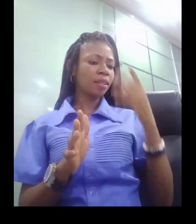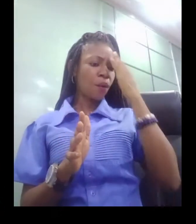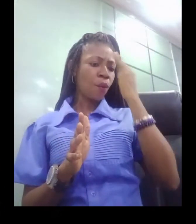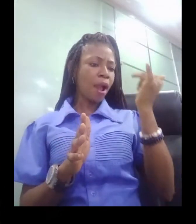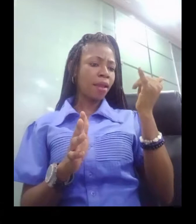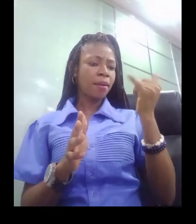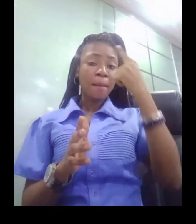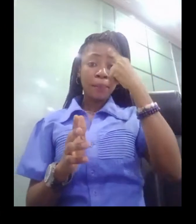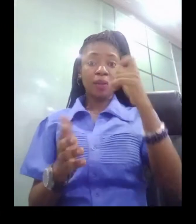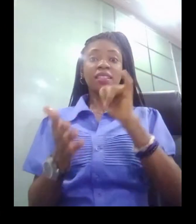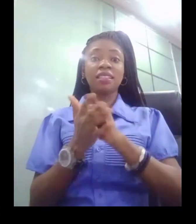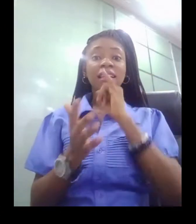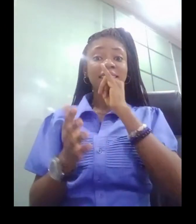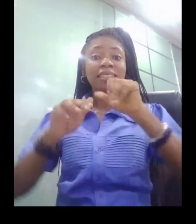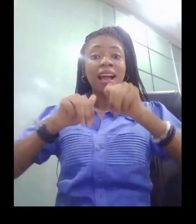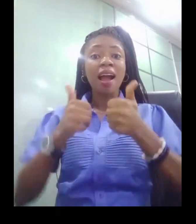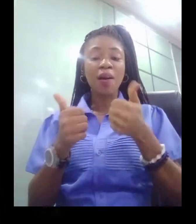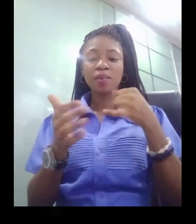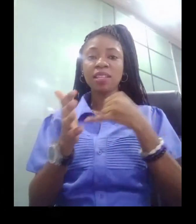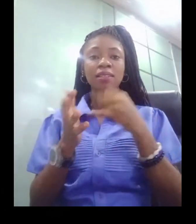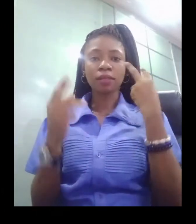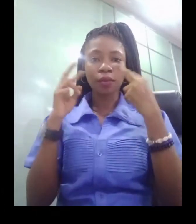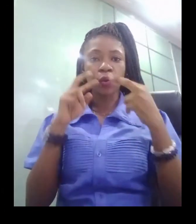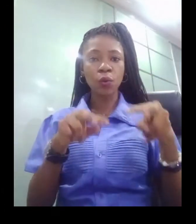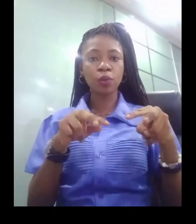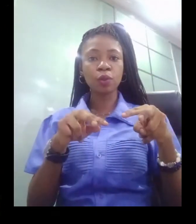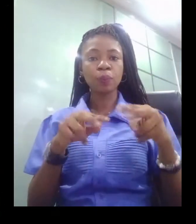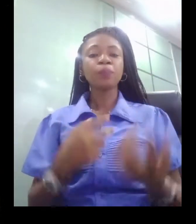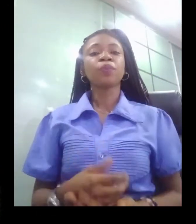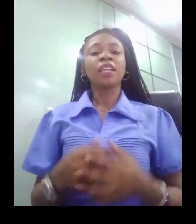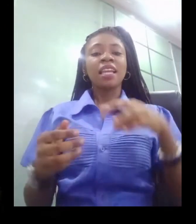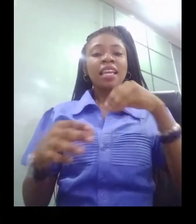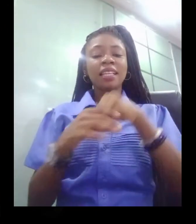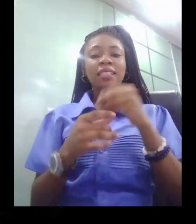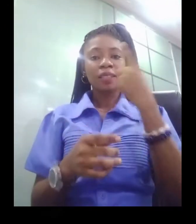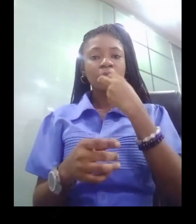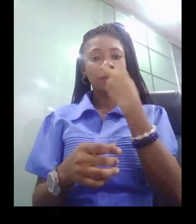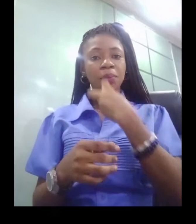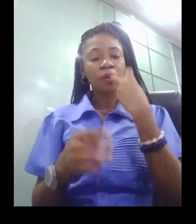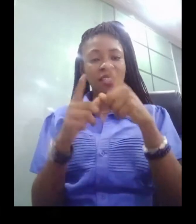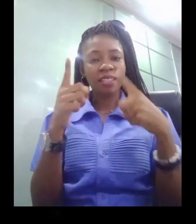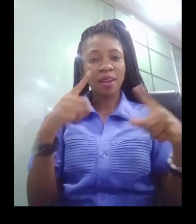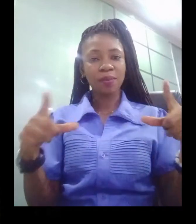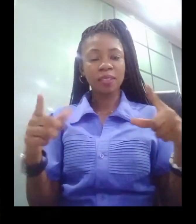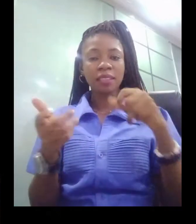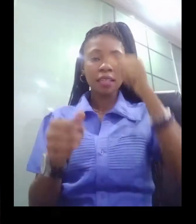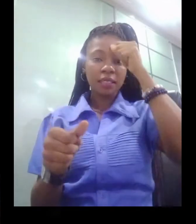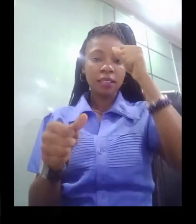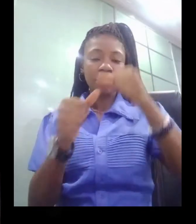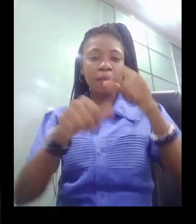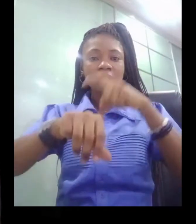looks. In spoken language, I remember when we were learning iconicity